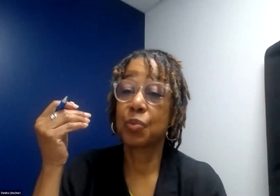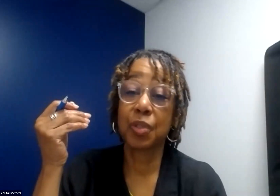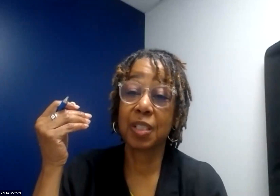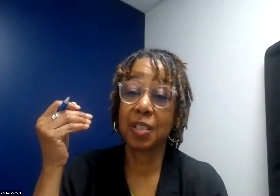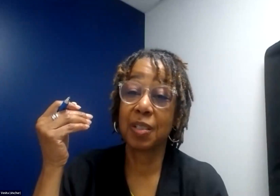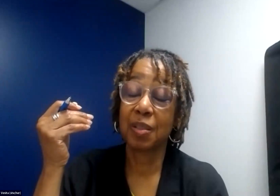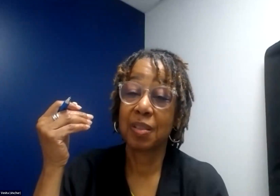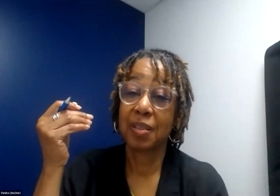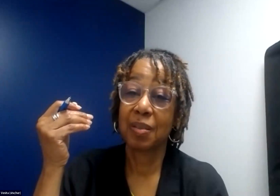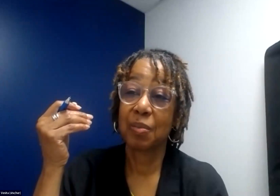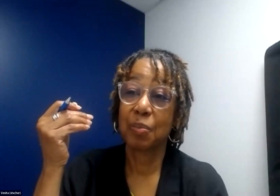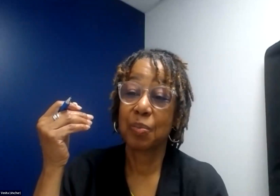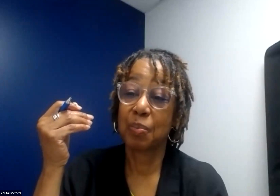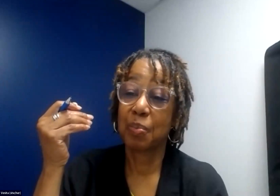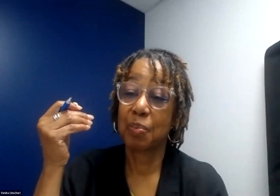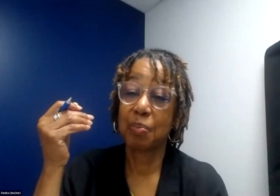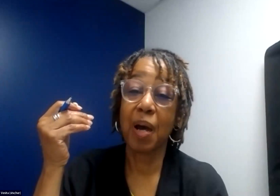That was really